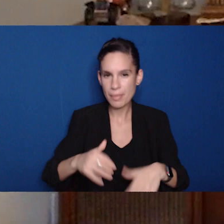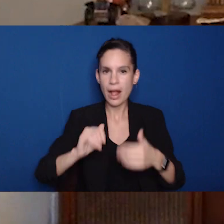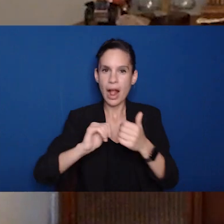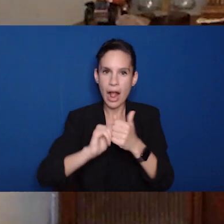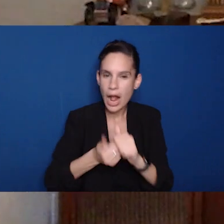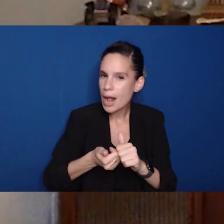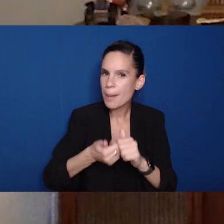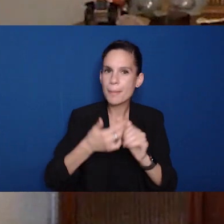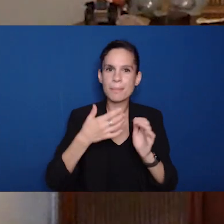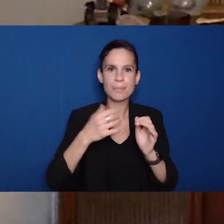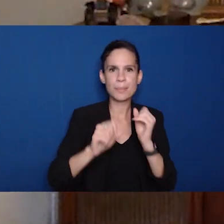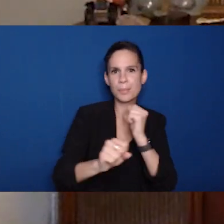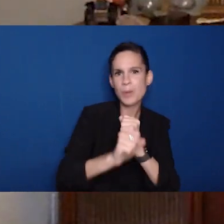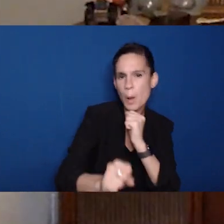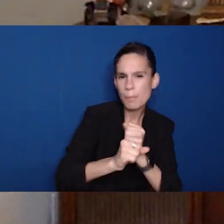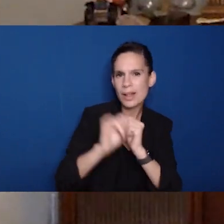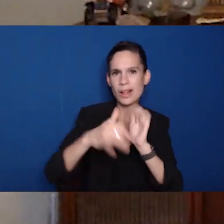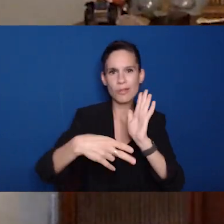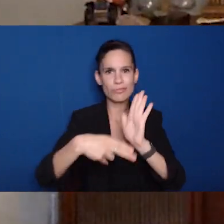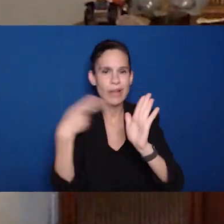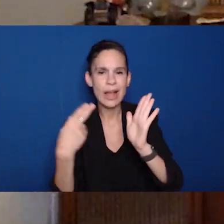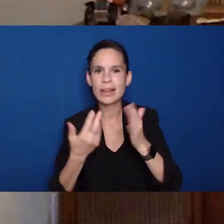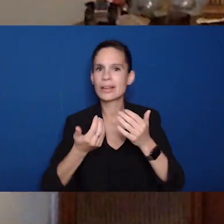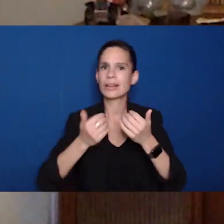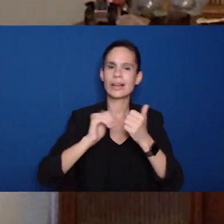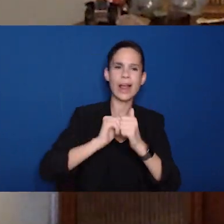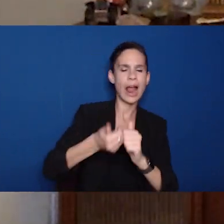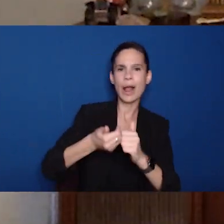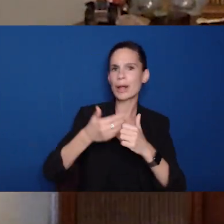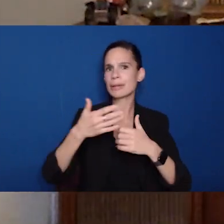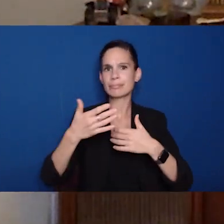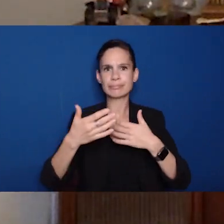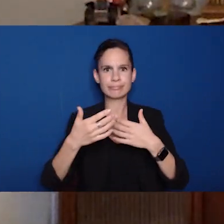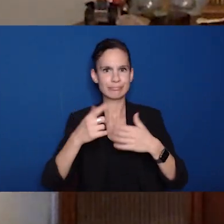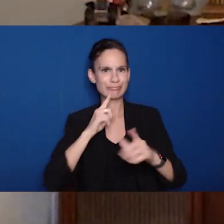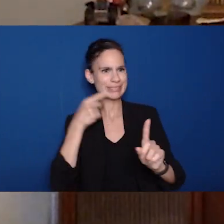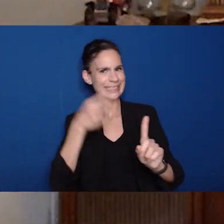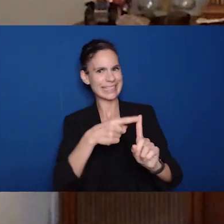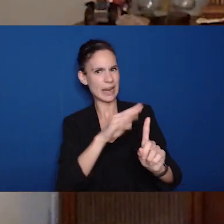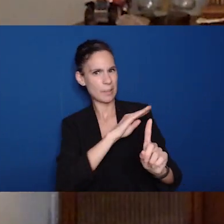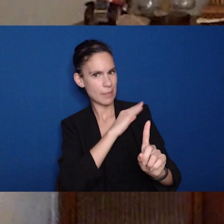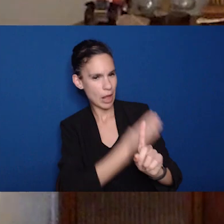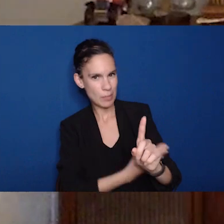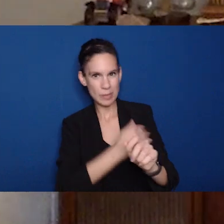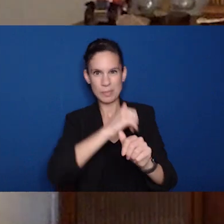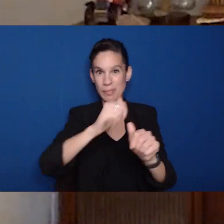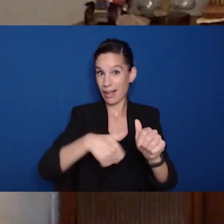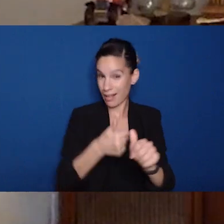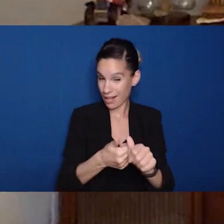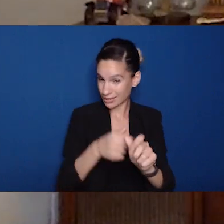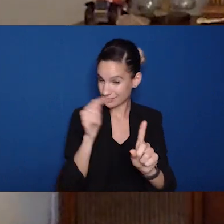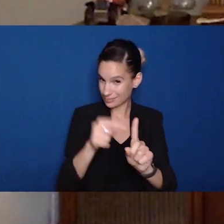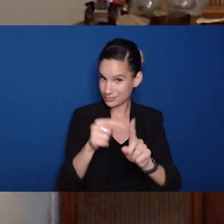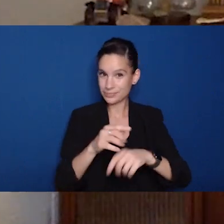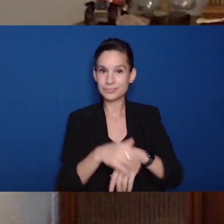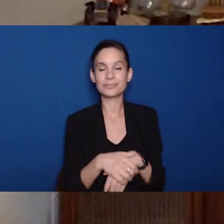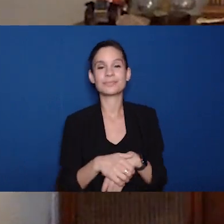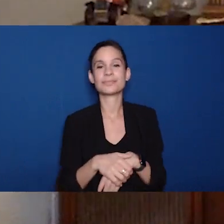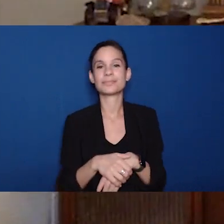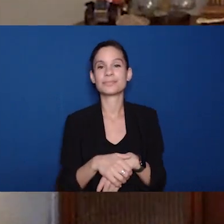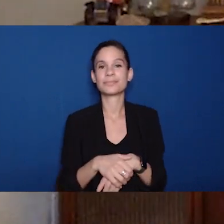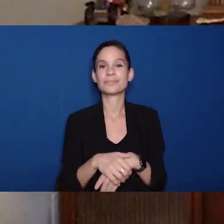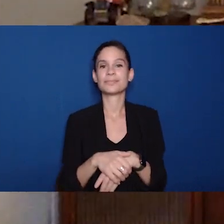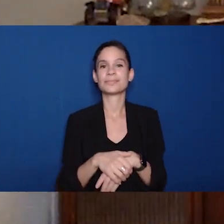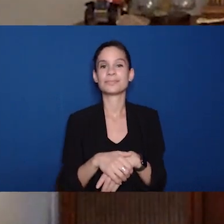And the branding around things also has so much, power behind it. So